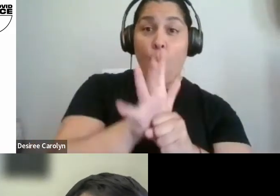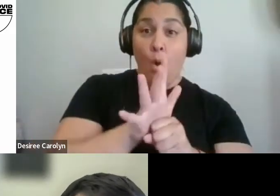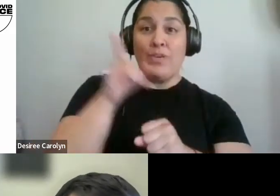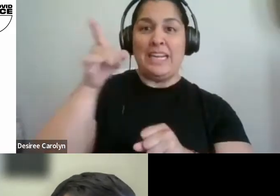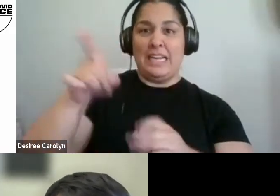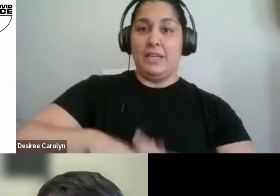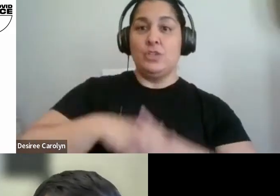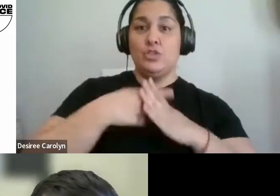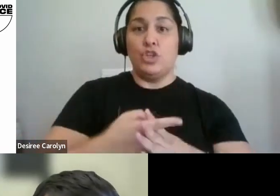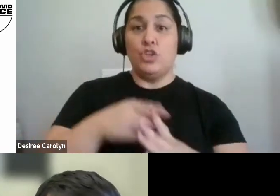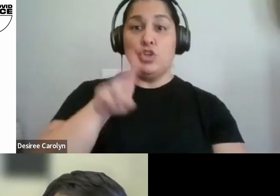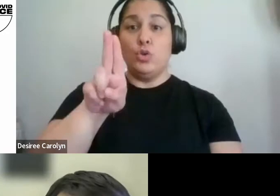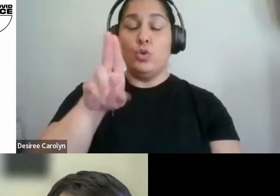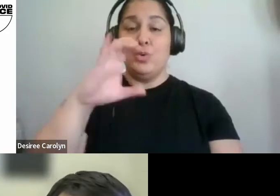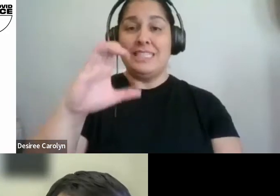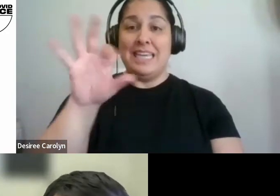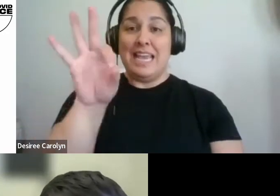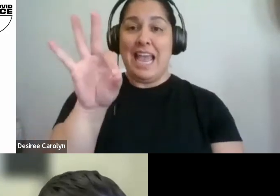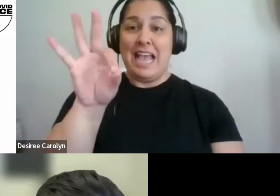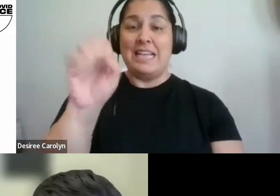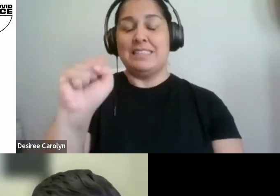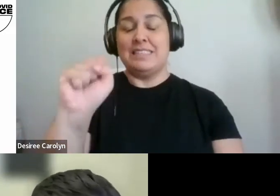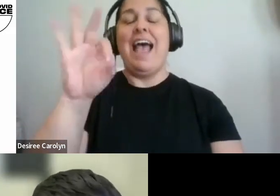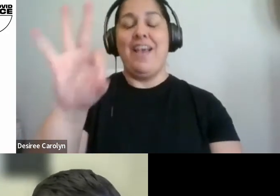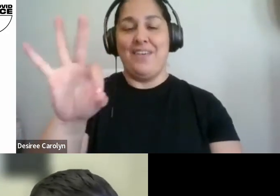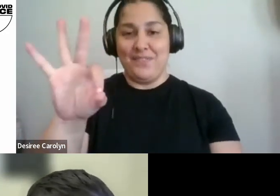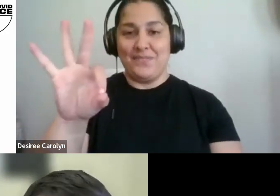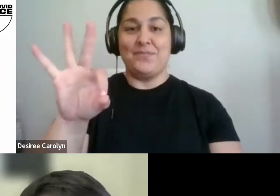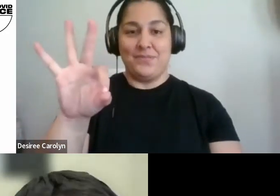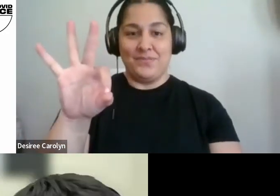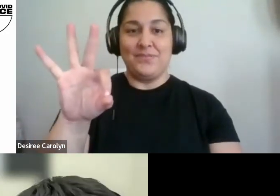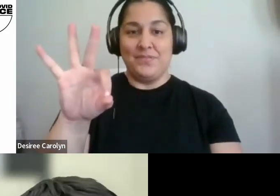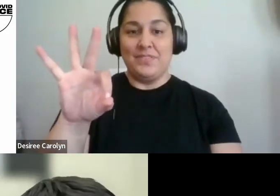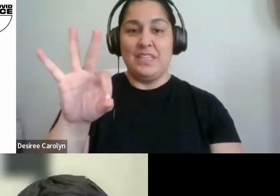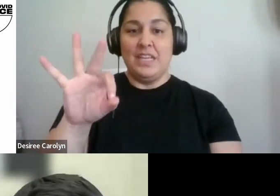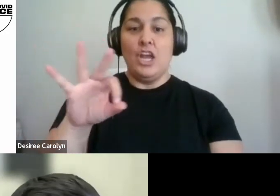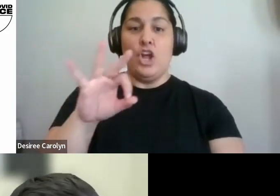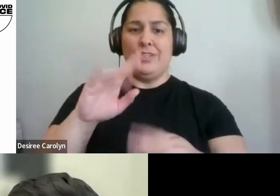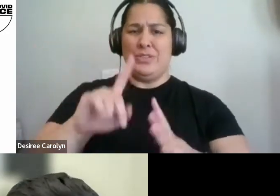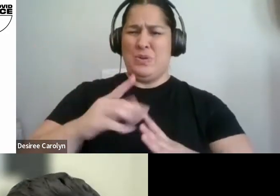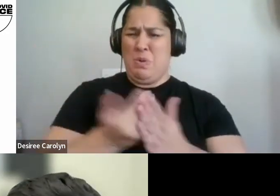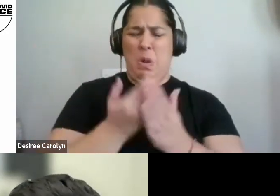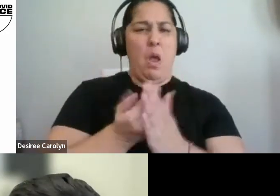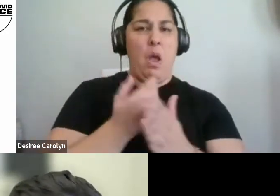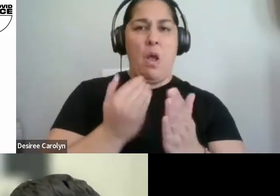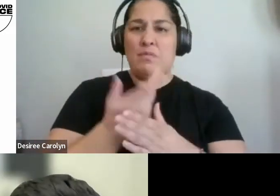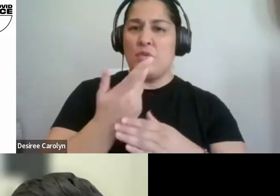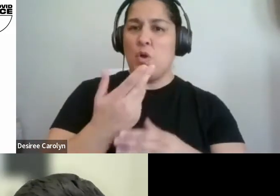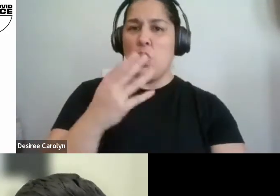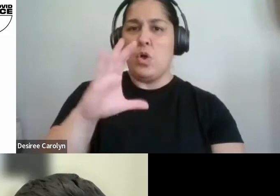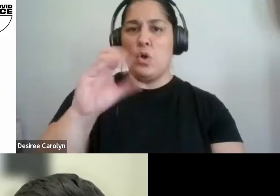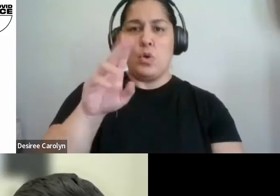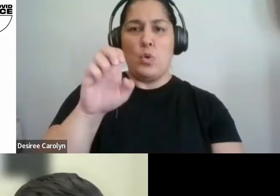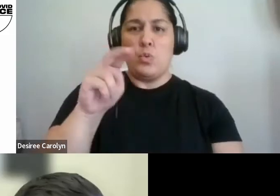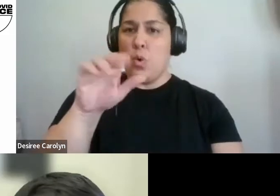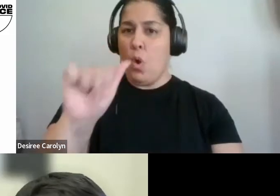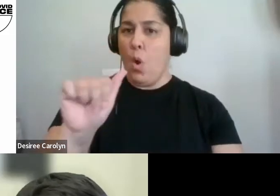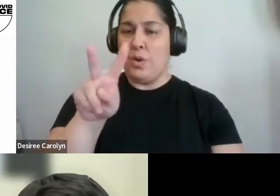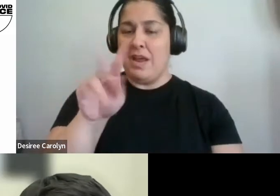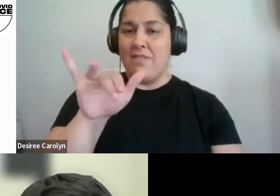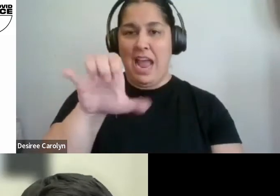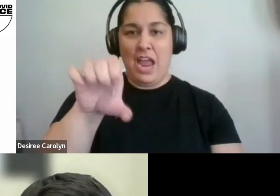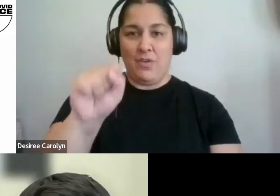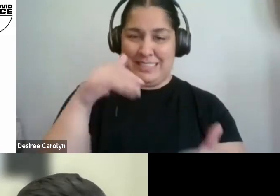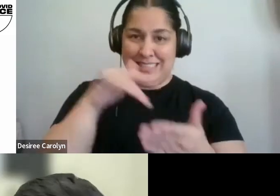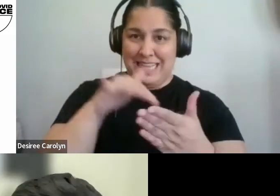UCSF long-term impact of infection with novel coronavirus study, which is LINC, the LINC study, one of the first COVID